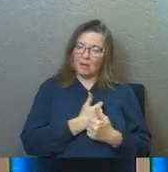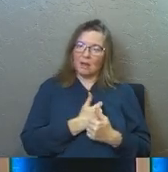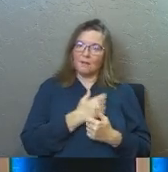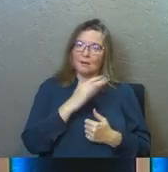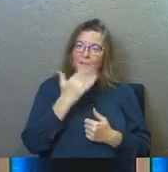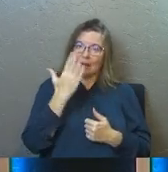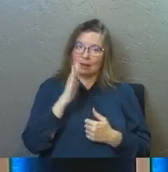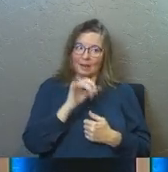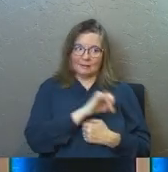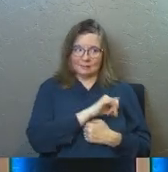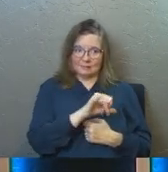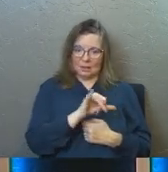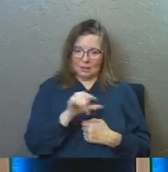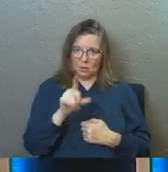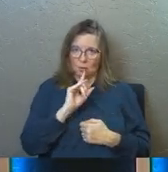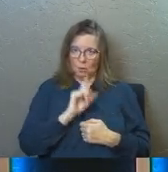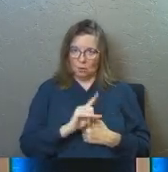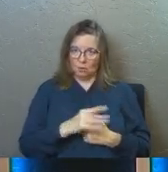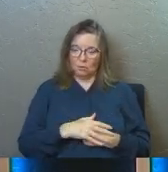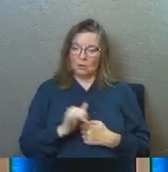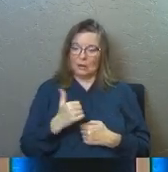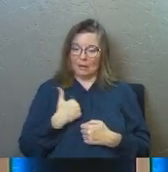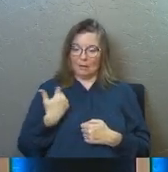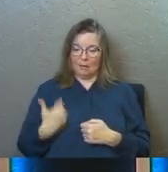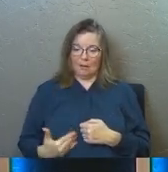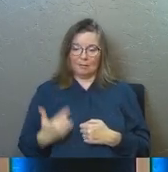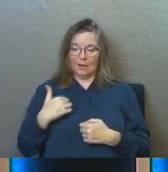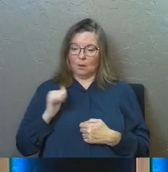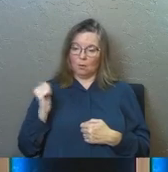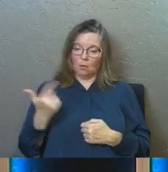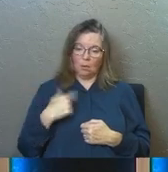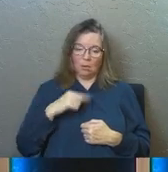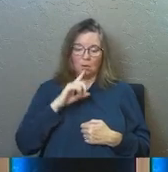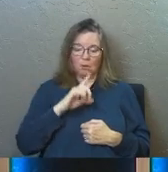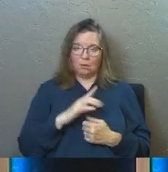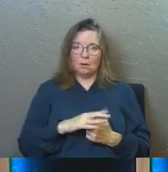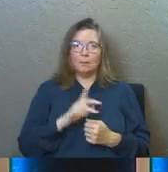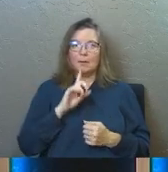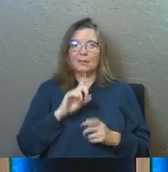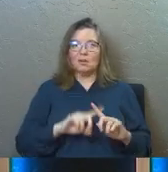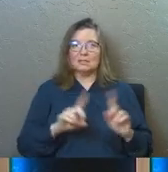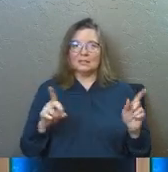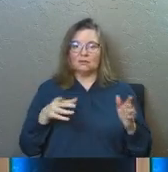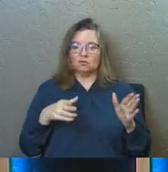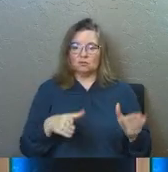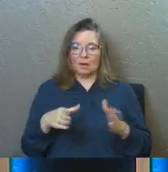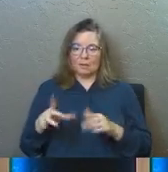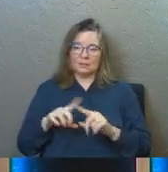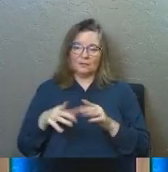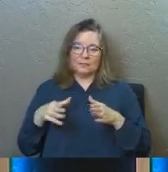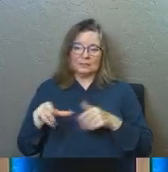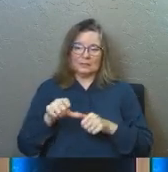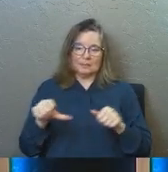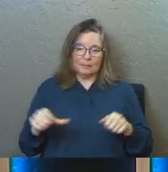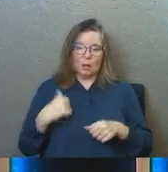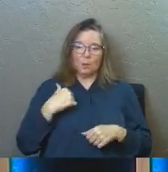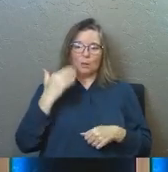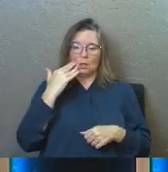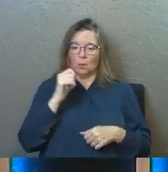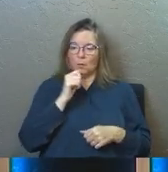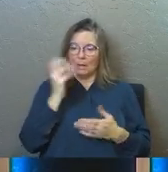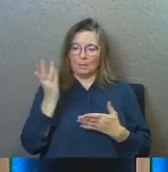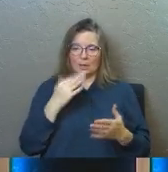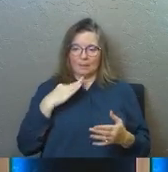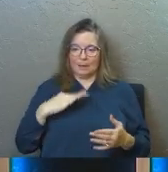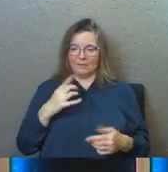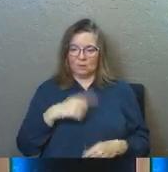loved by God just like you are, just like I am, just like we all are, right? But they're in a different direction, they're in a different space, and we know that we're not